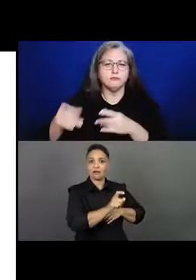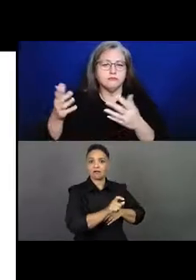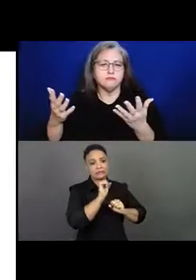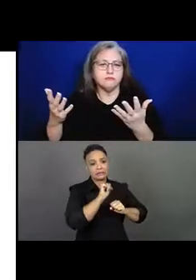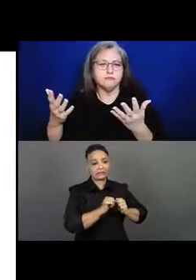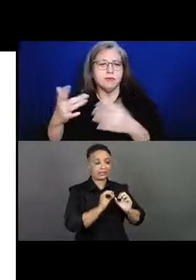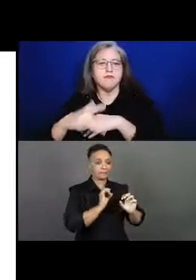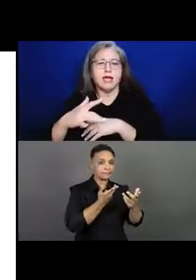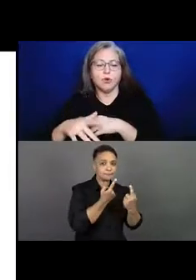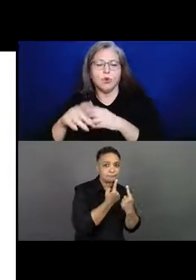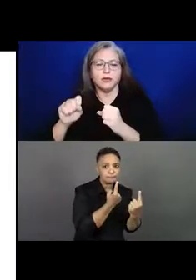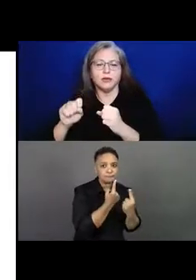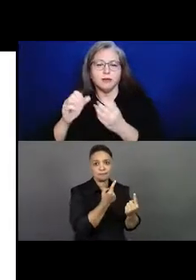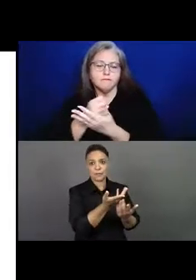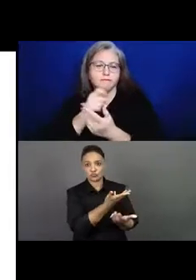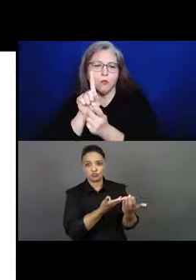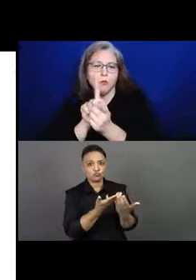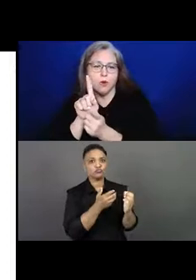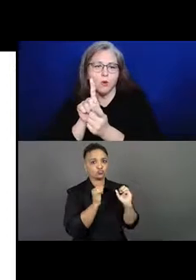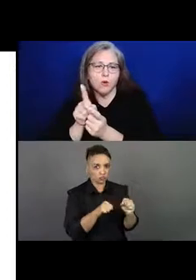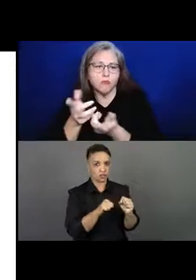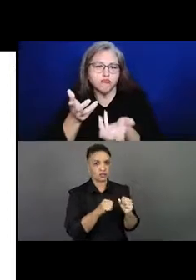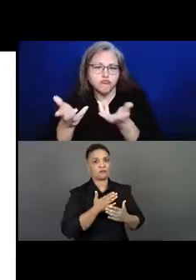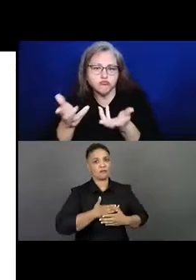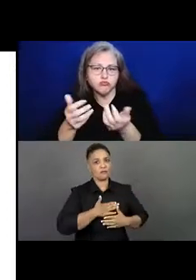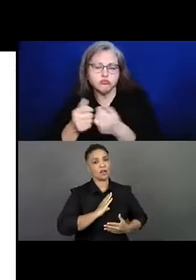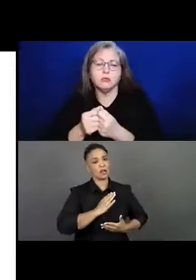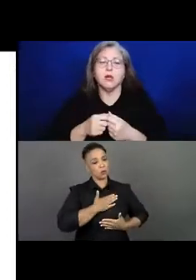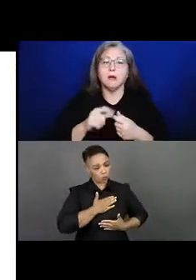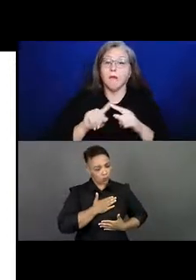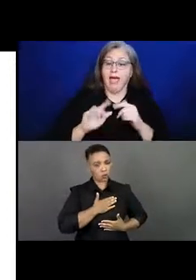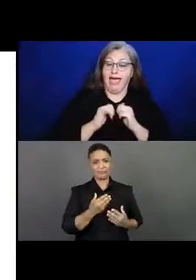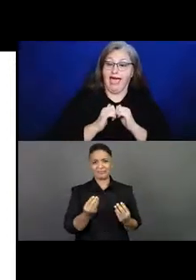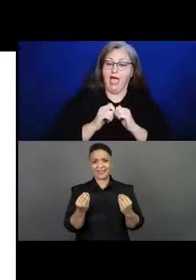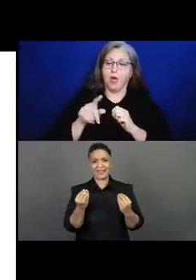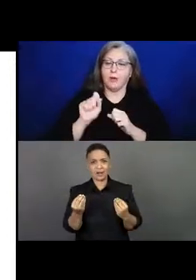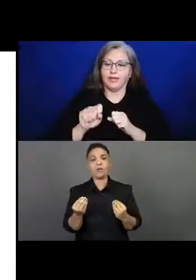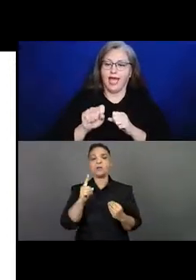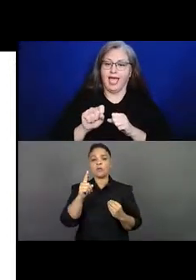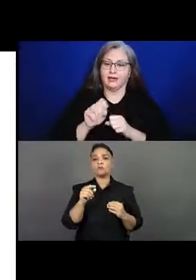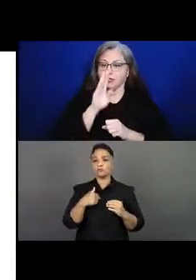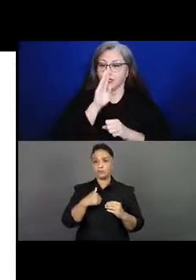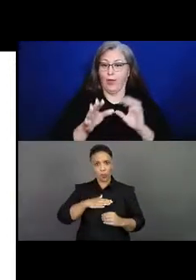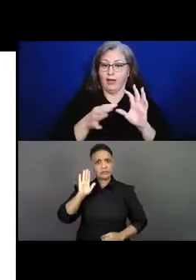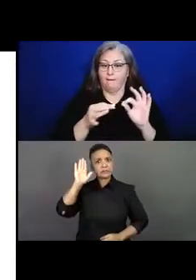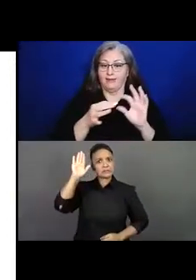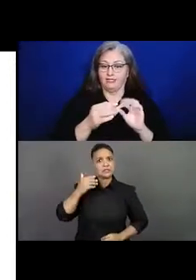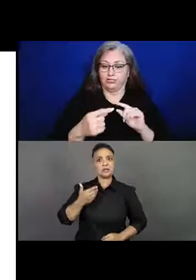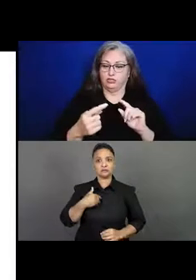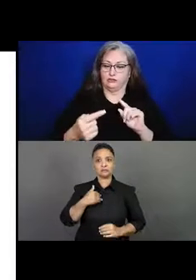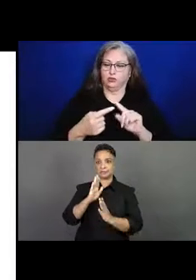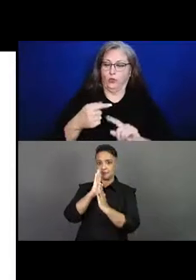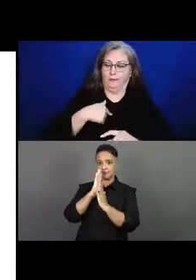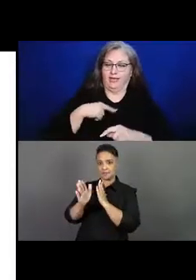can have one-on-one session with them. And how can you do that? You can send a direct message to me,